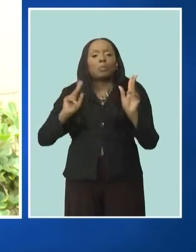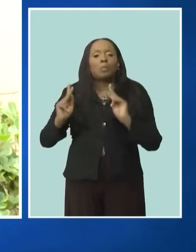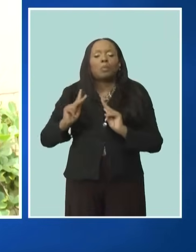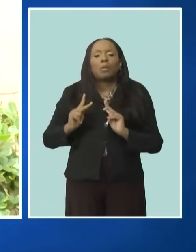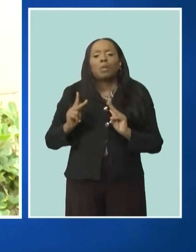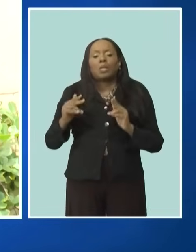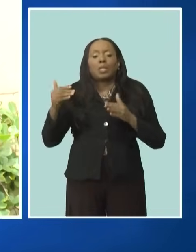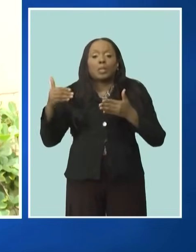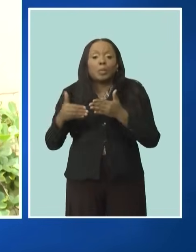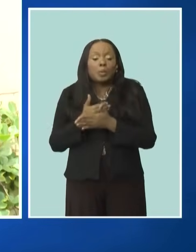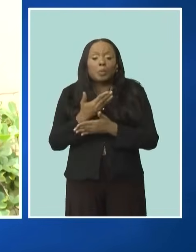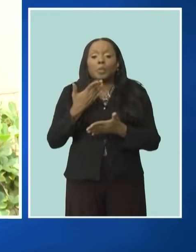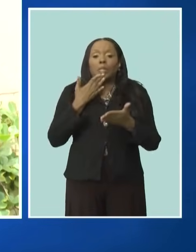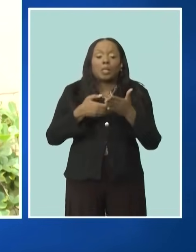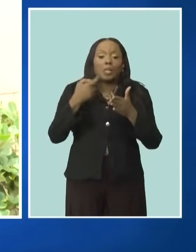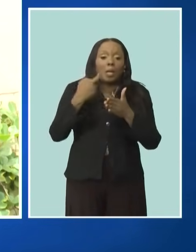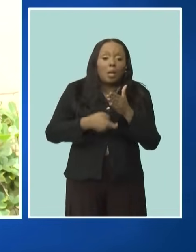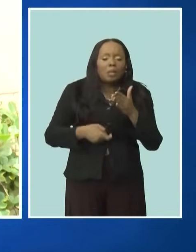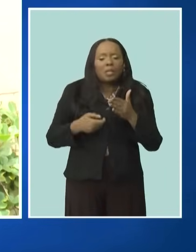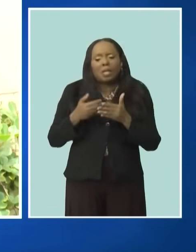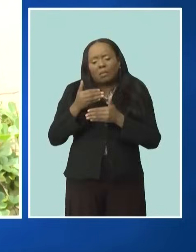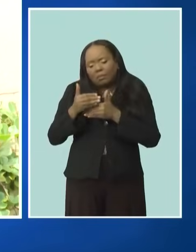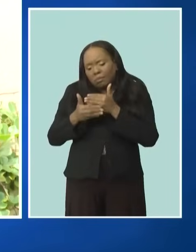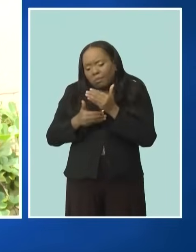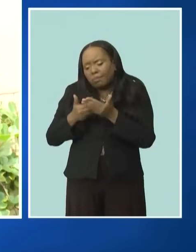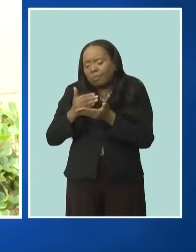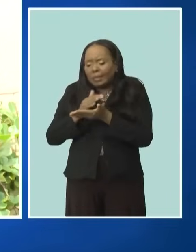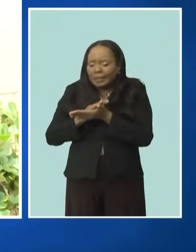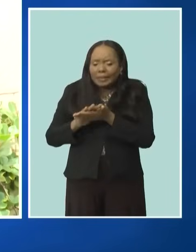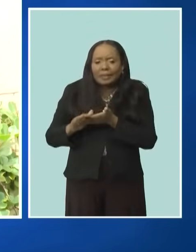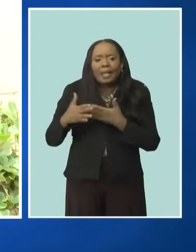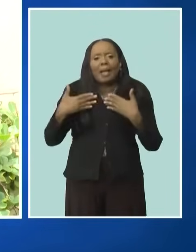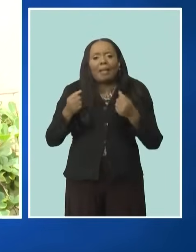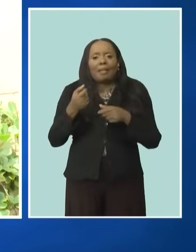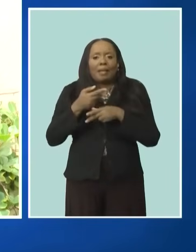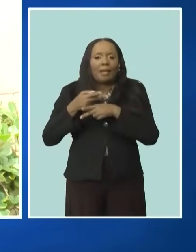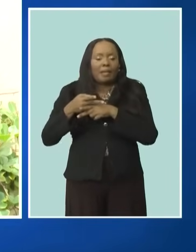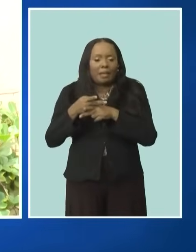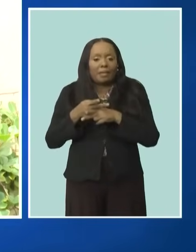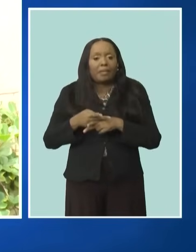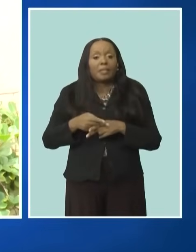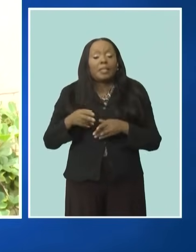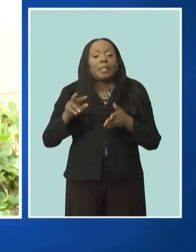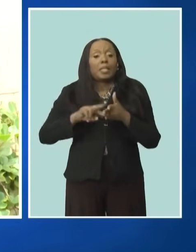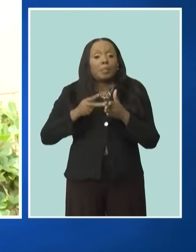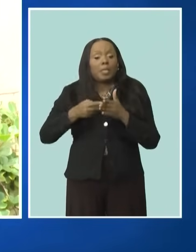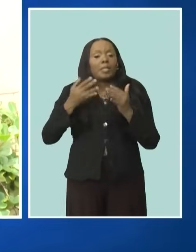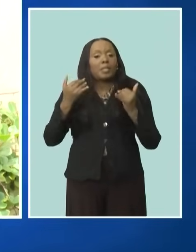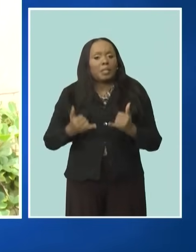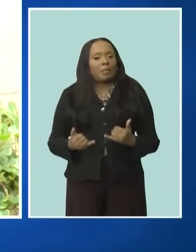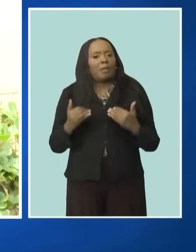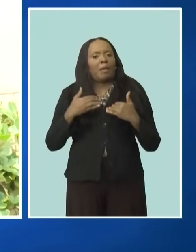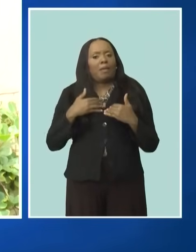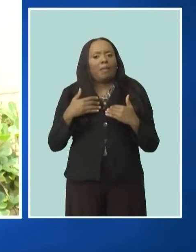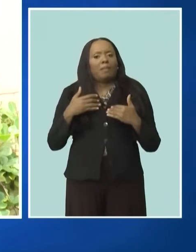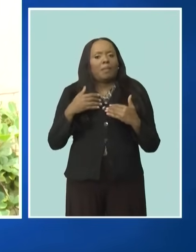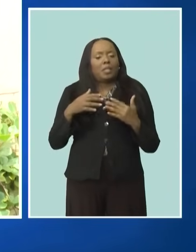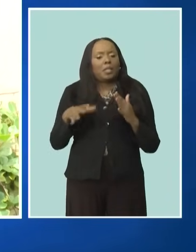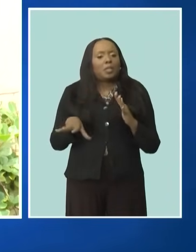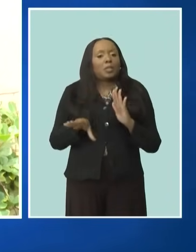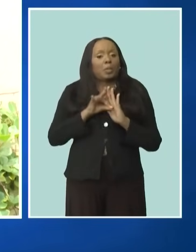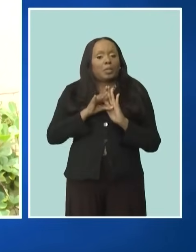and affordable healthcare, adding to the rapidly developing medical care options in Barbados.